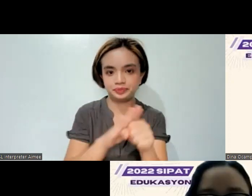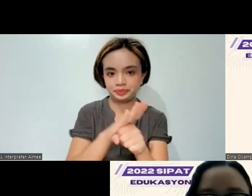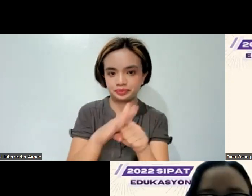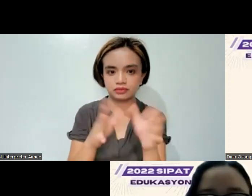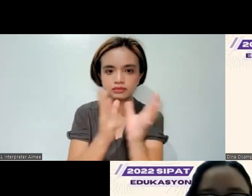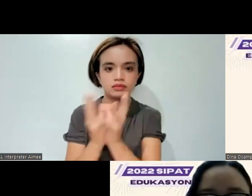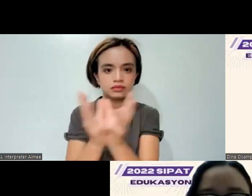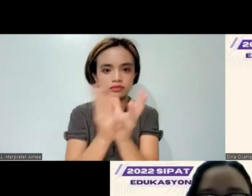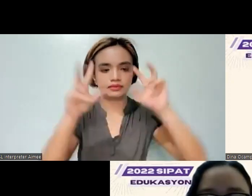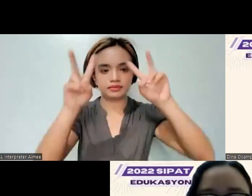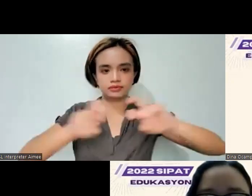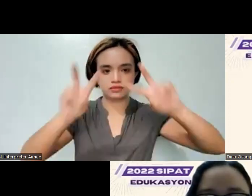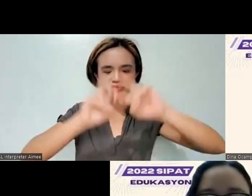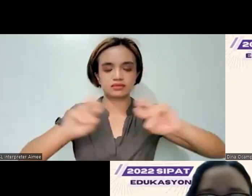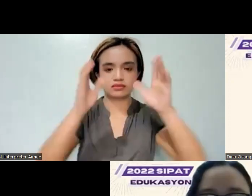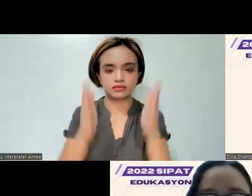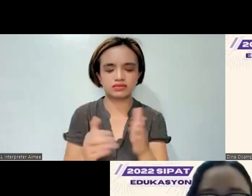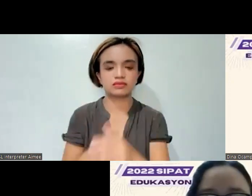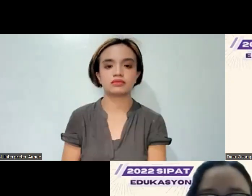community researchers.